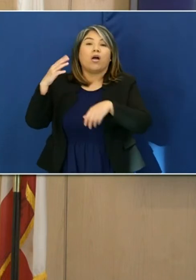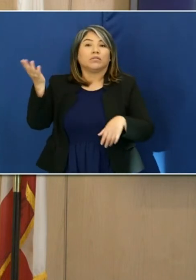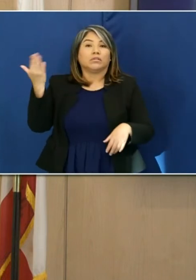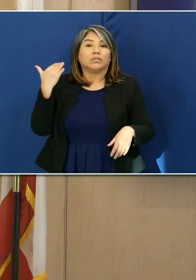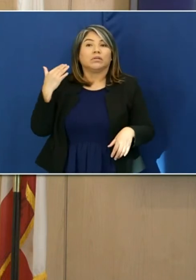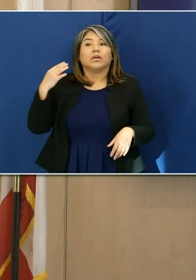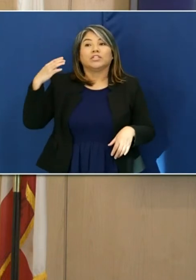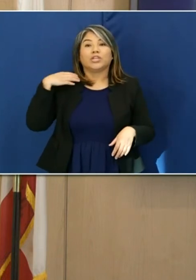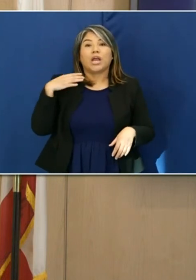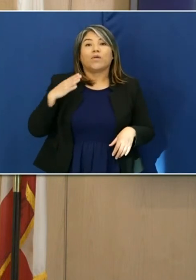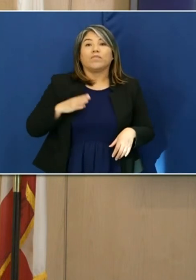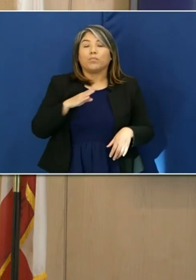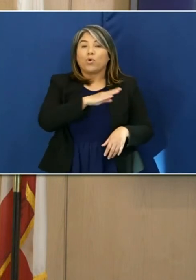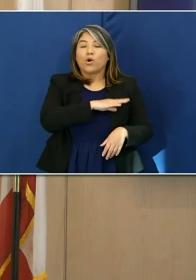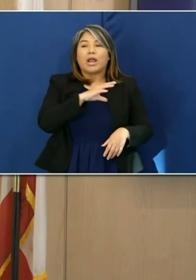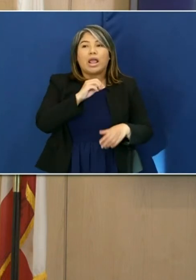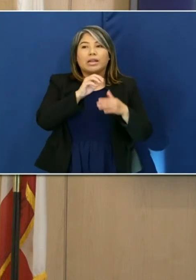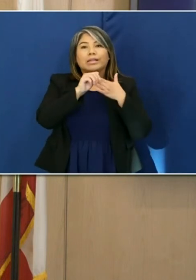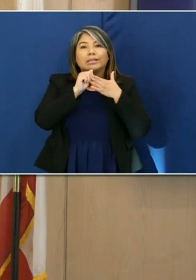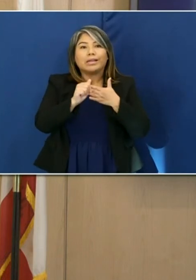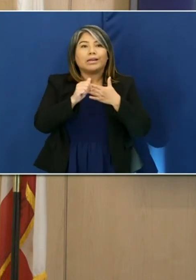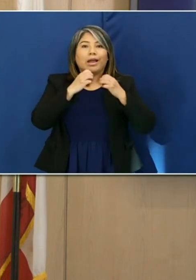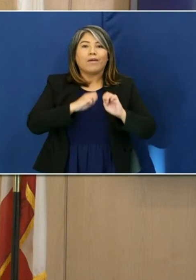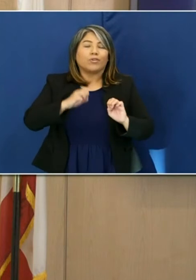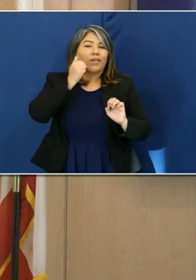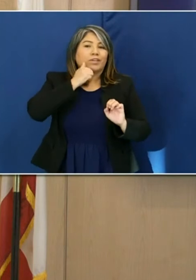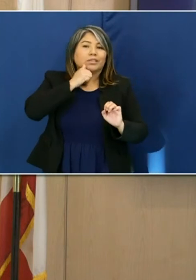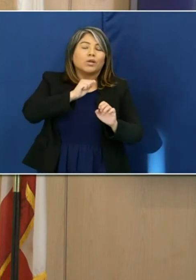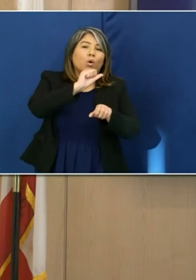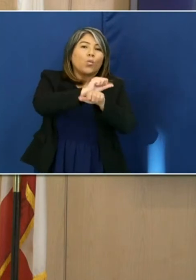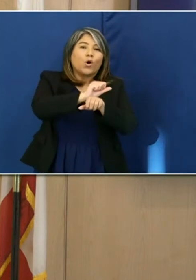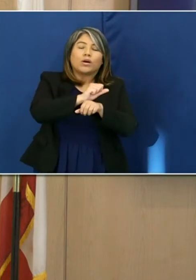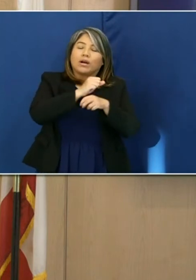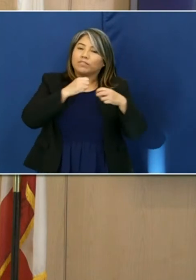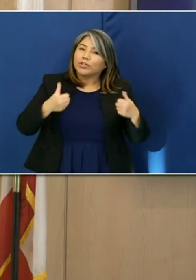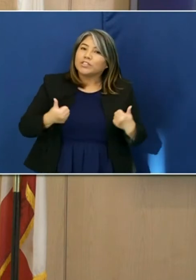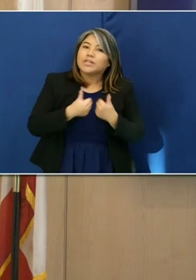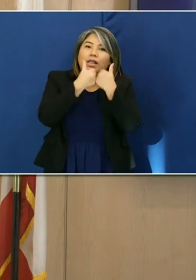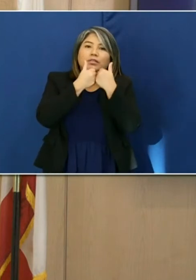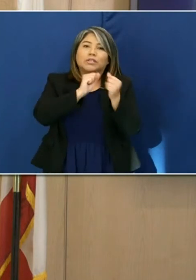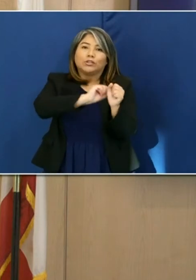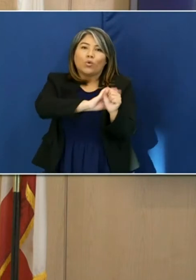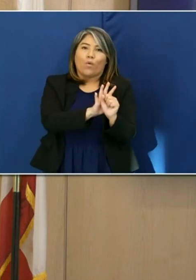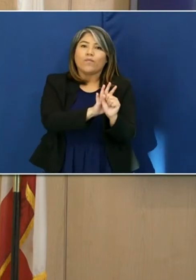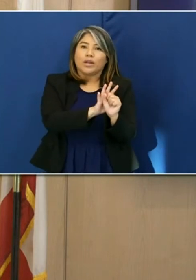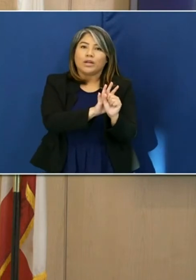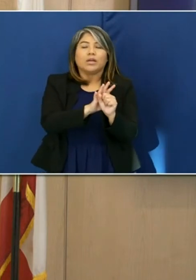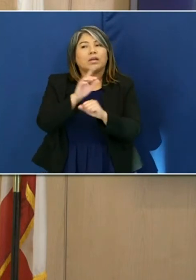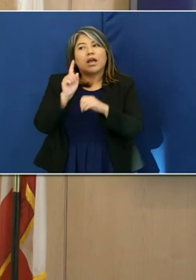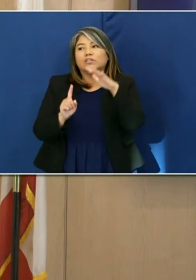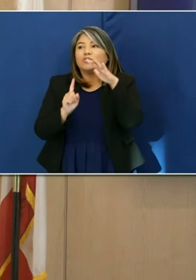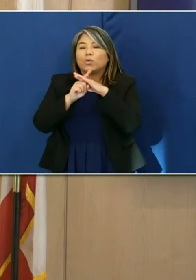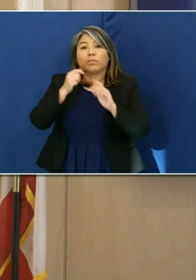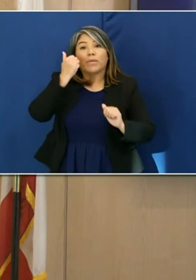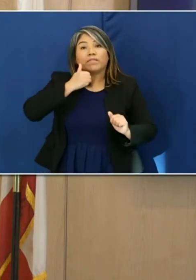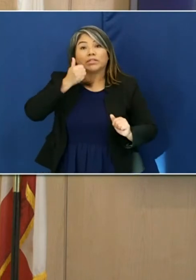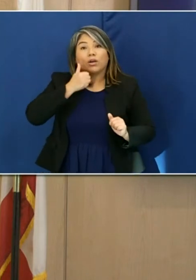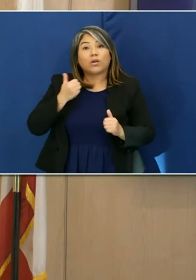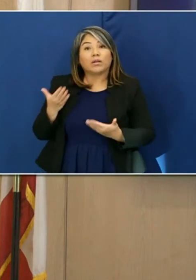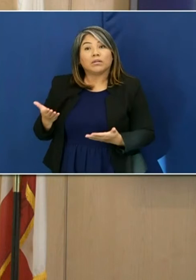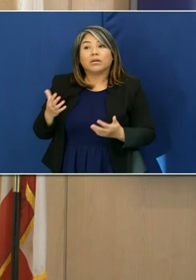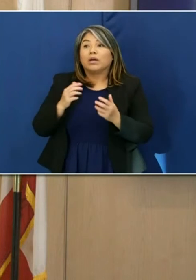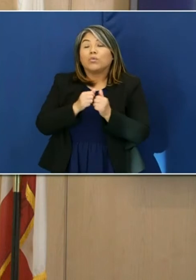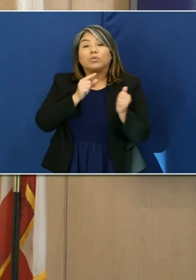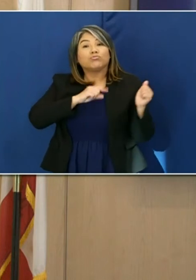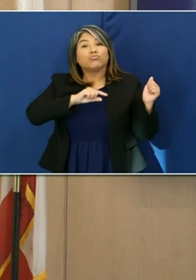and to every single day work on the very difficult and very challenging issues of COVID, has shown up every single day with grace,